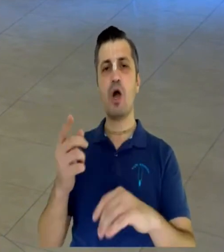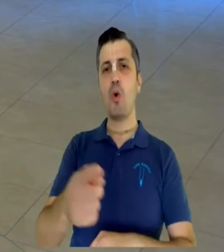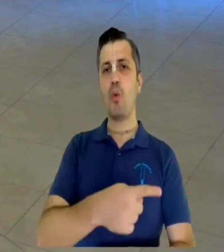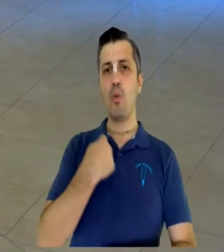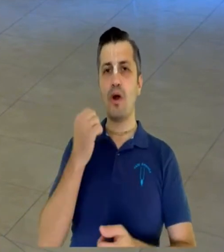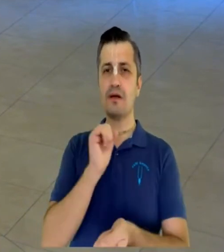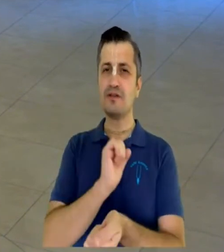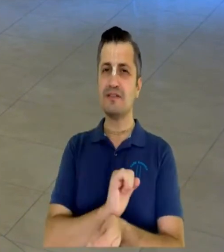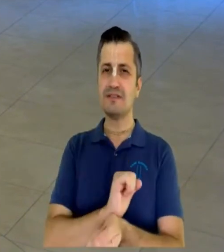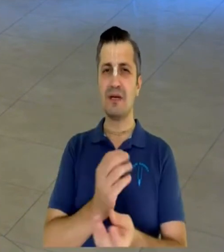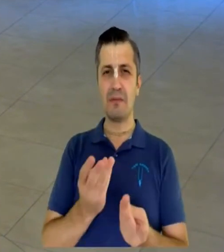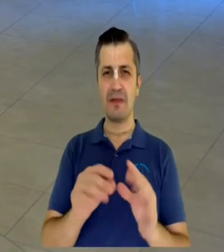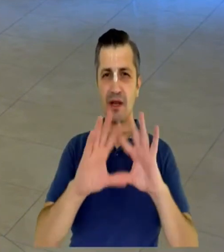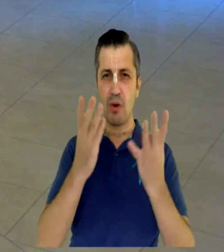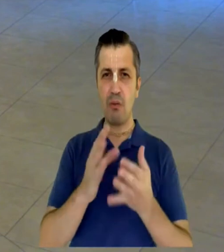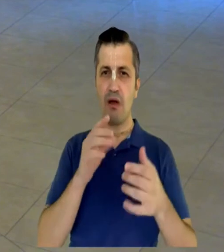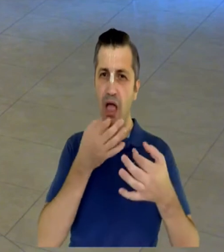way. So